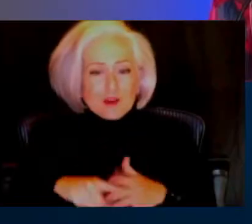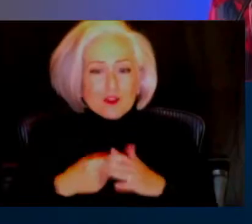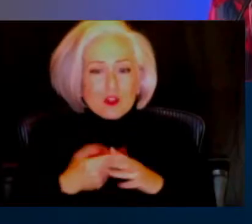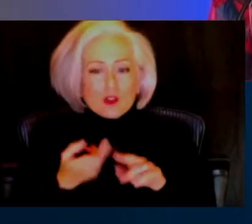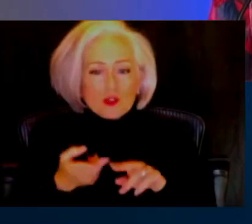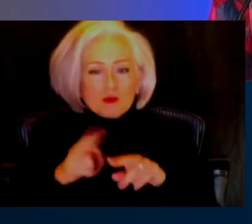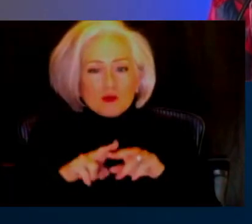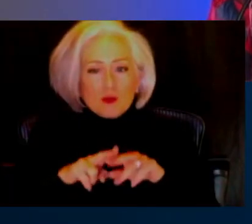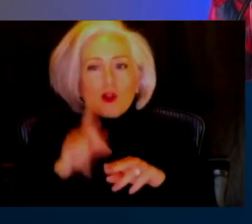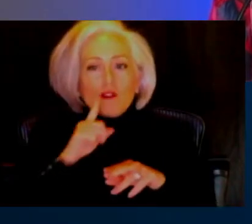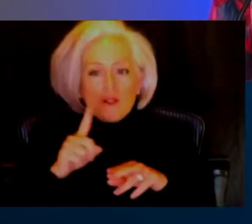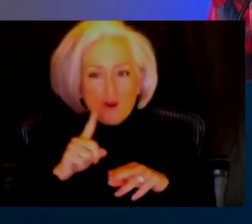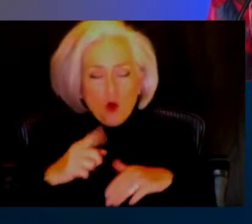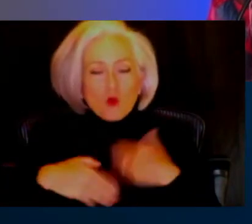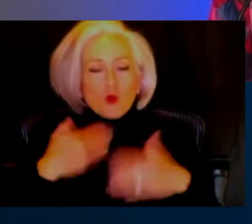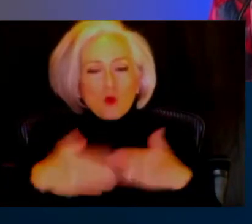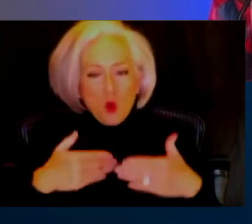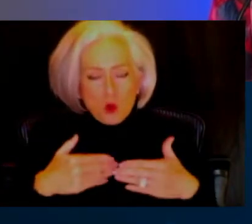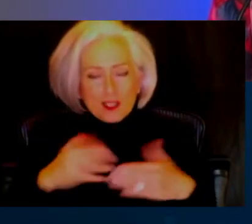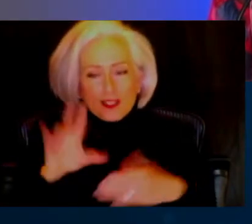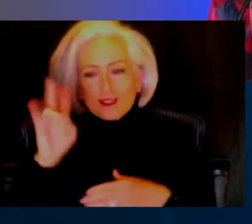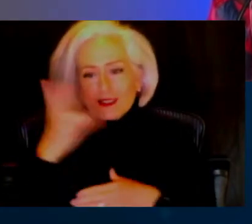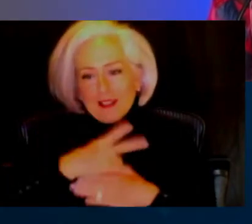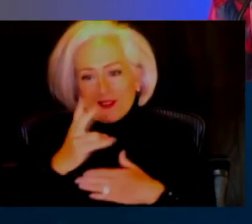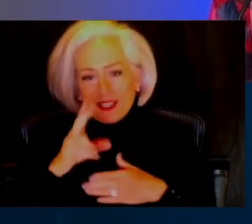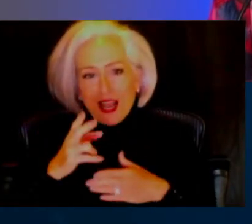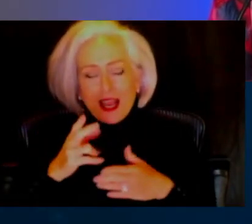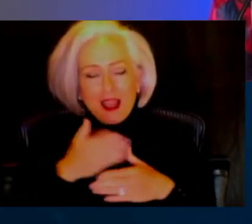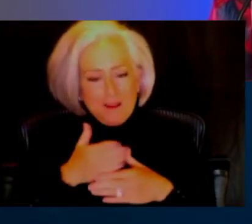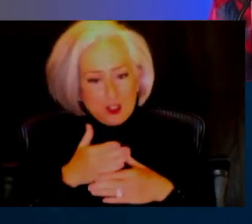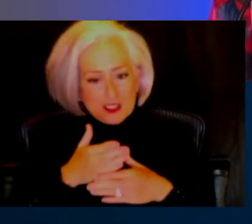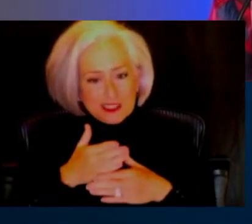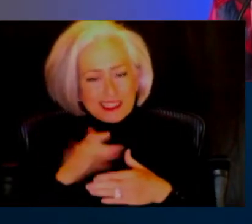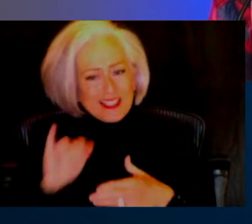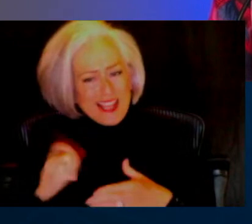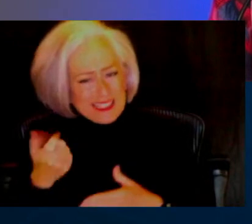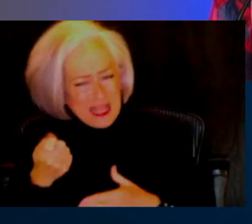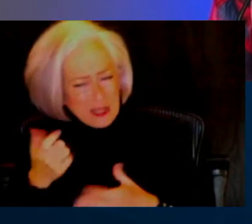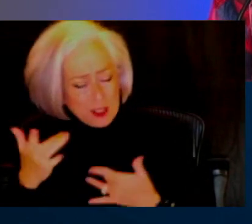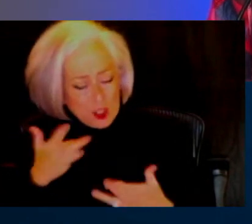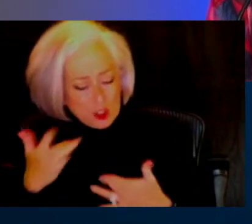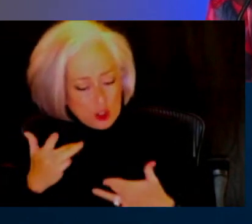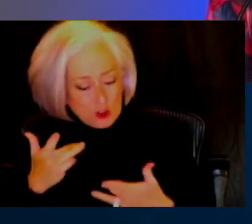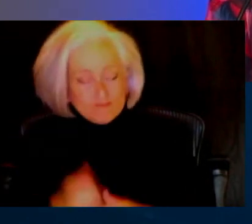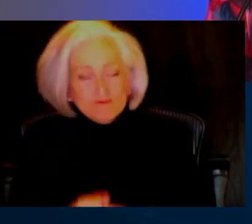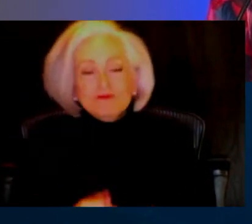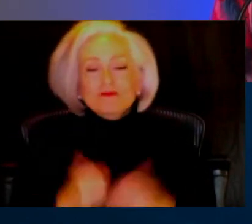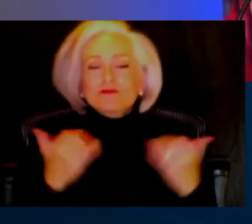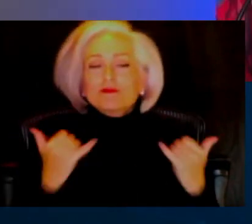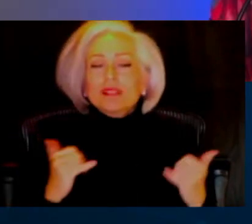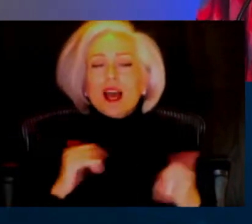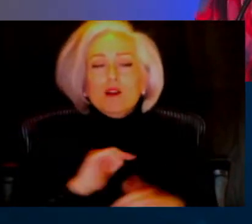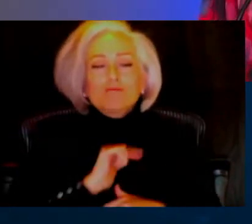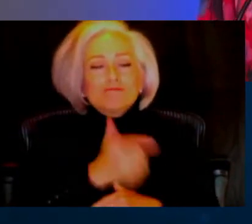average. So that's concerning. All right, thank you for that. We may have questions, so let's get to any reporters on the line